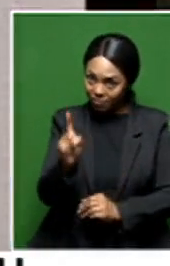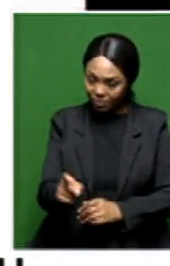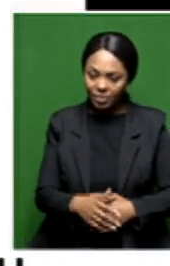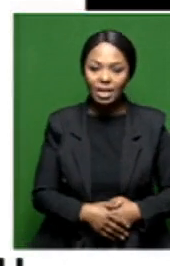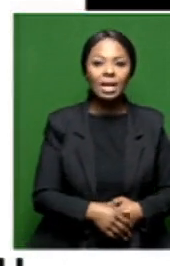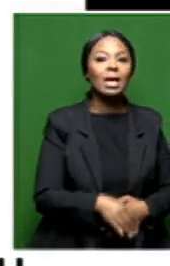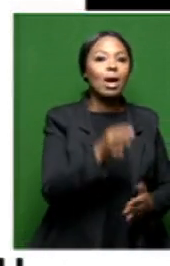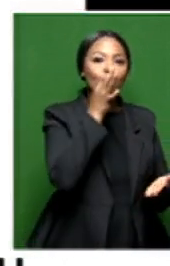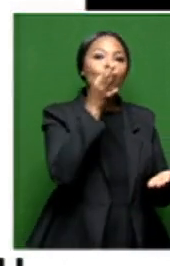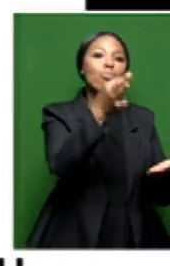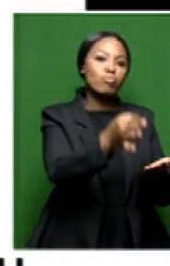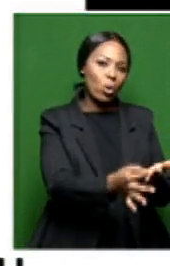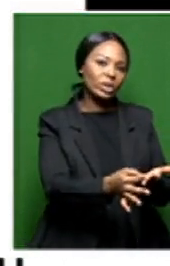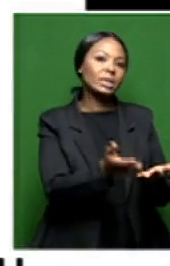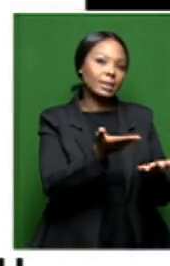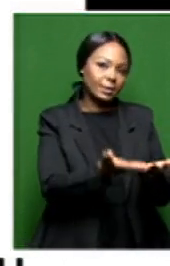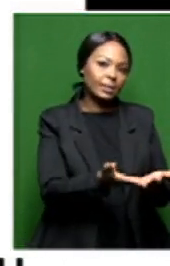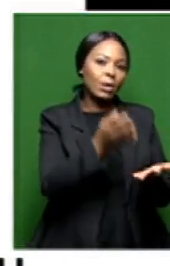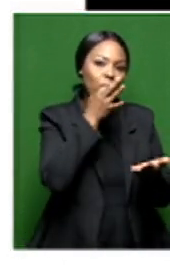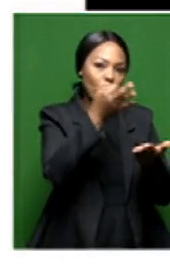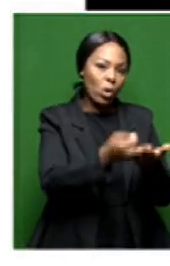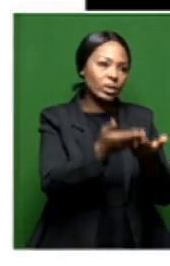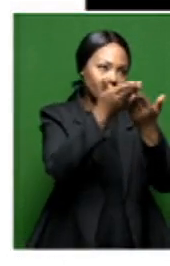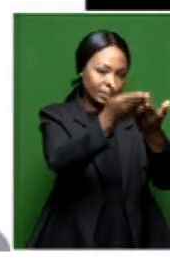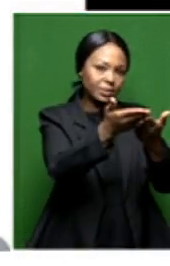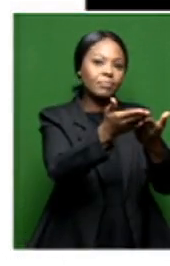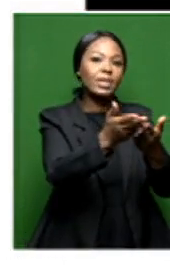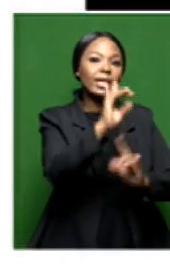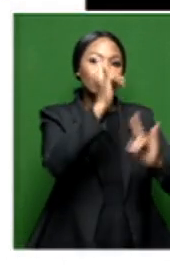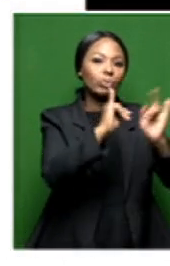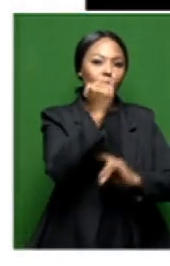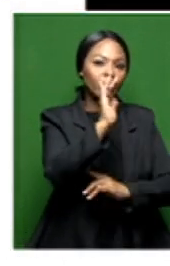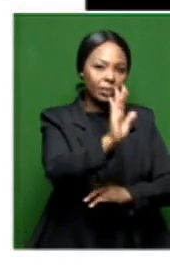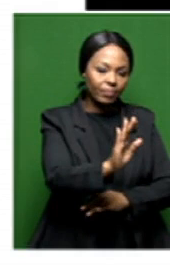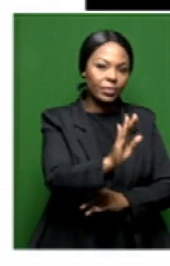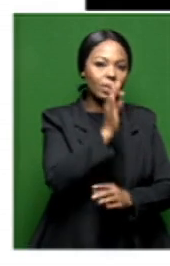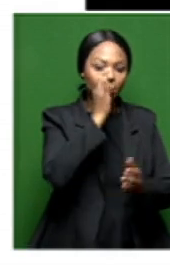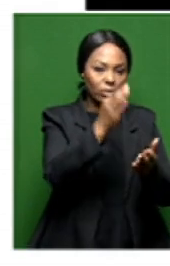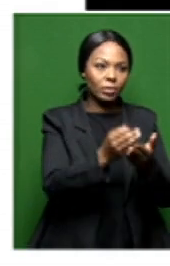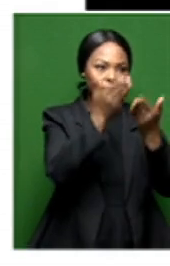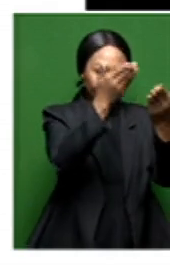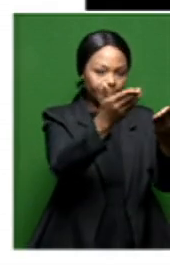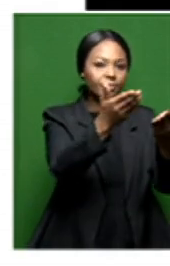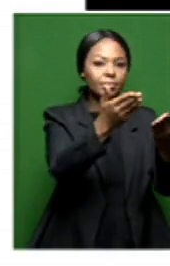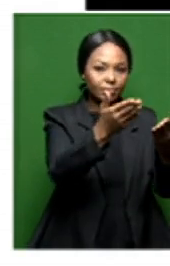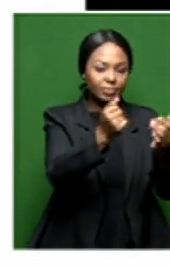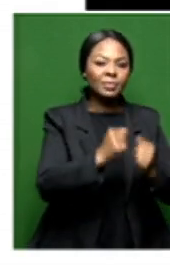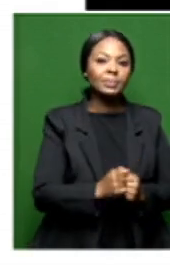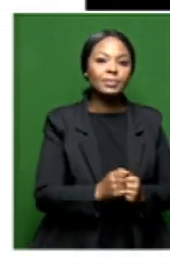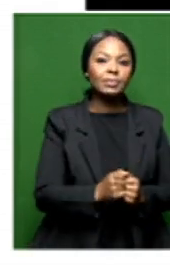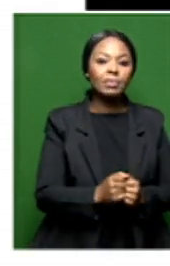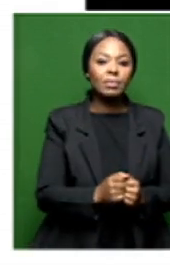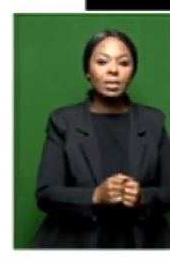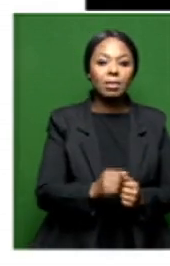the proposal that was put forward by the church itself to the city. And I do need to put it was not